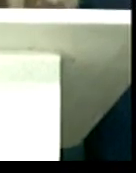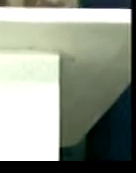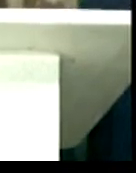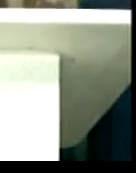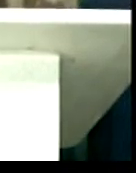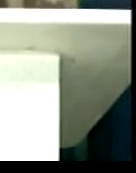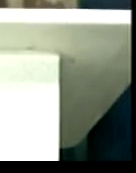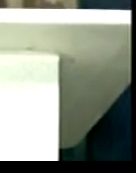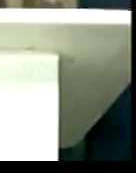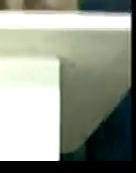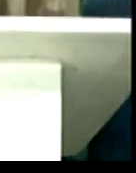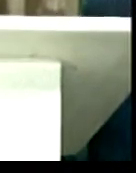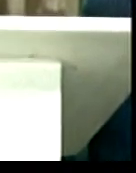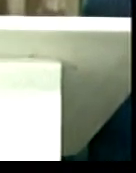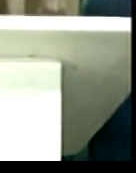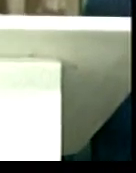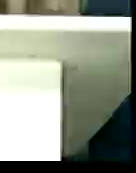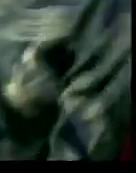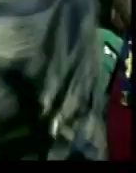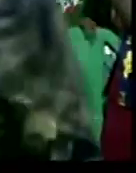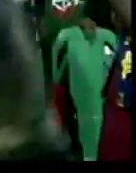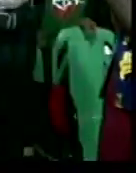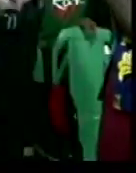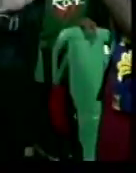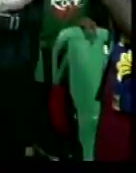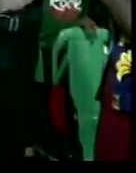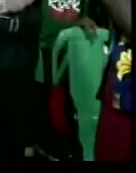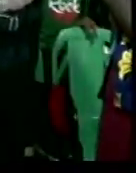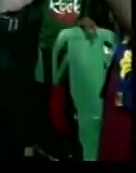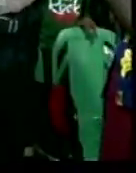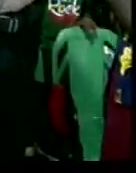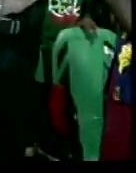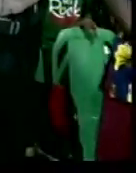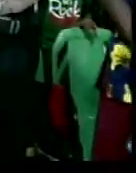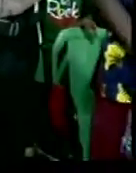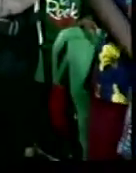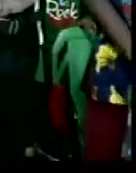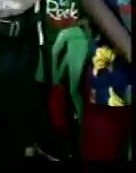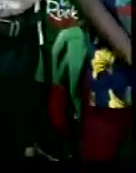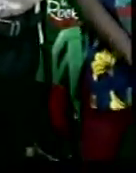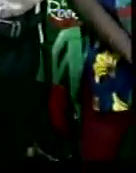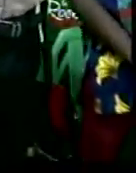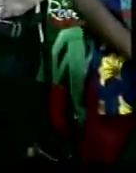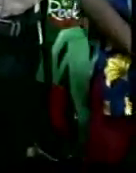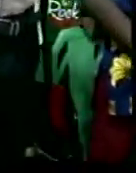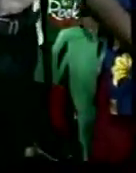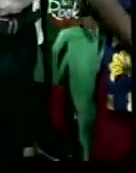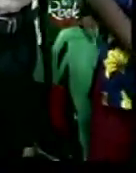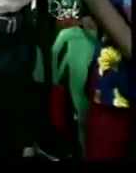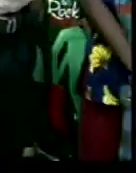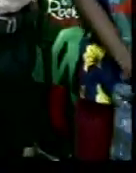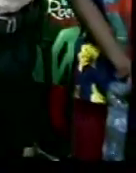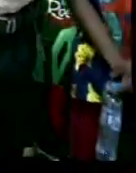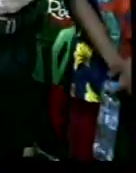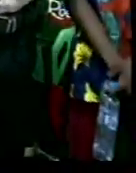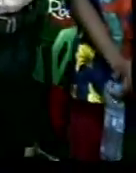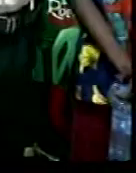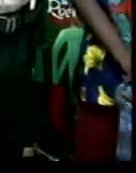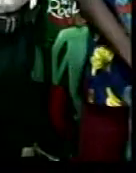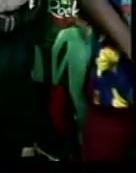Make a definite request. Oh Lord, tonight, touch me. Touch